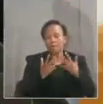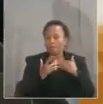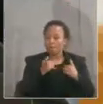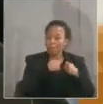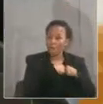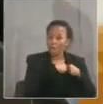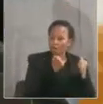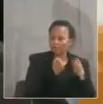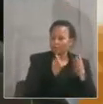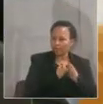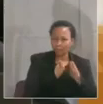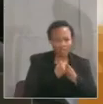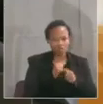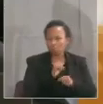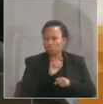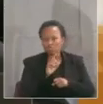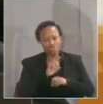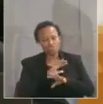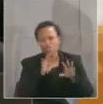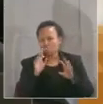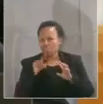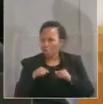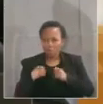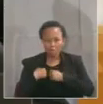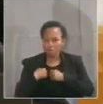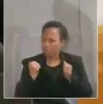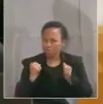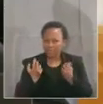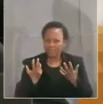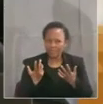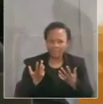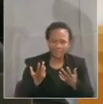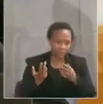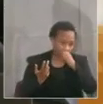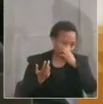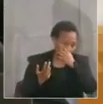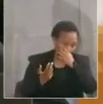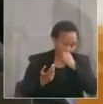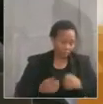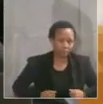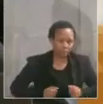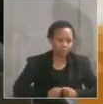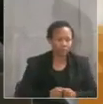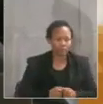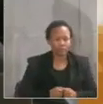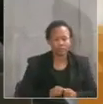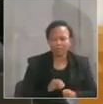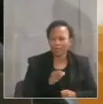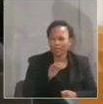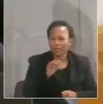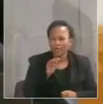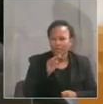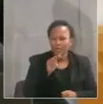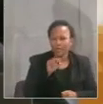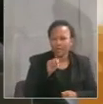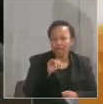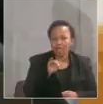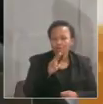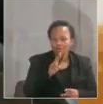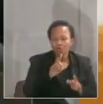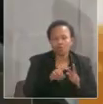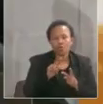if there are any anxieties coming from my question, why it is that it is the NIU and